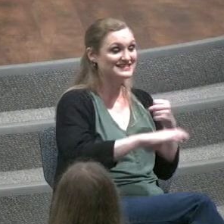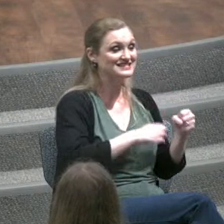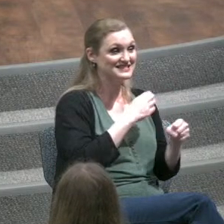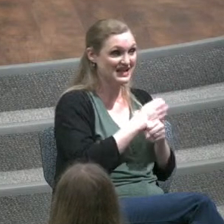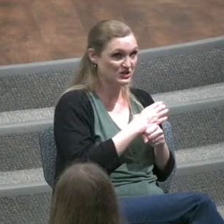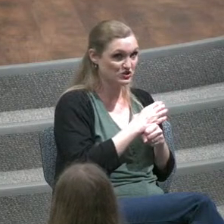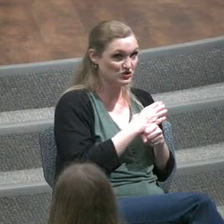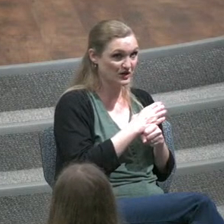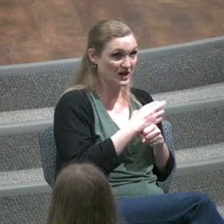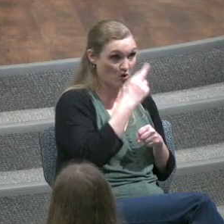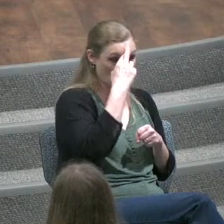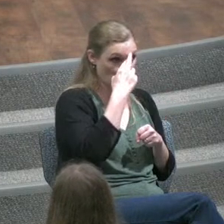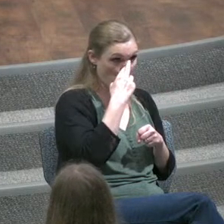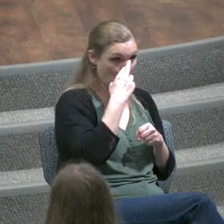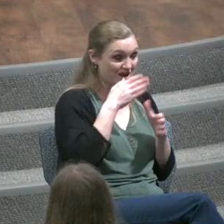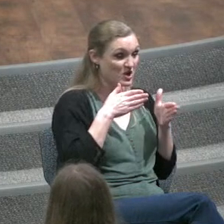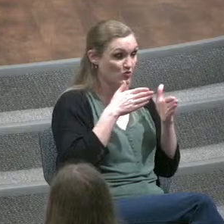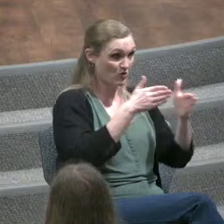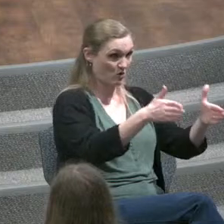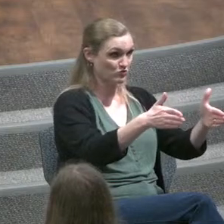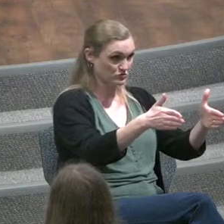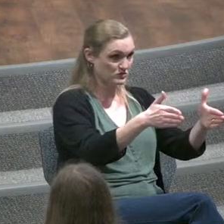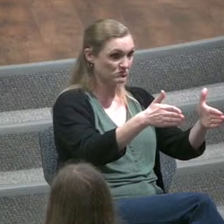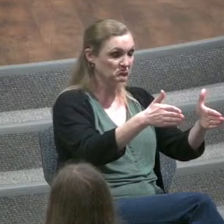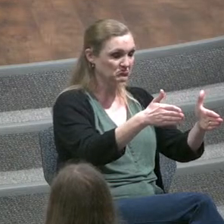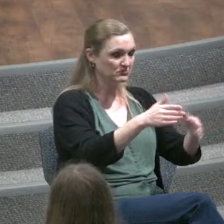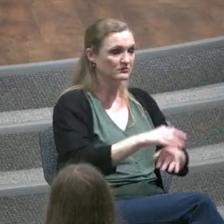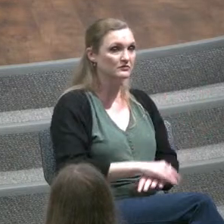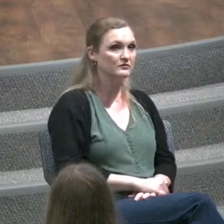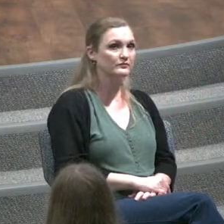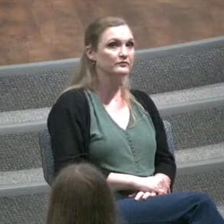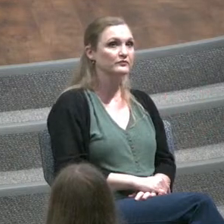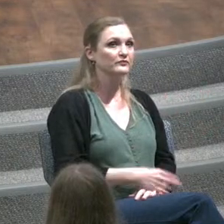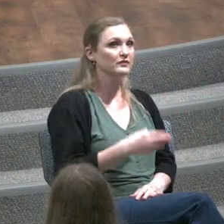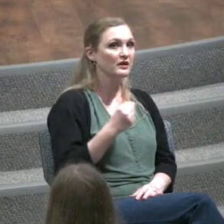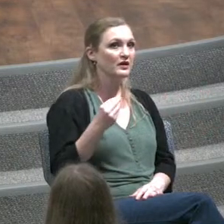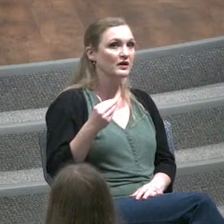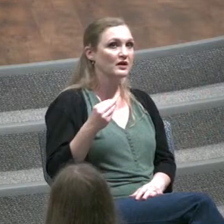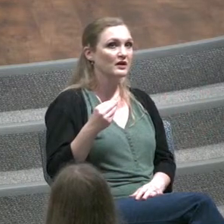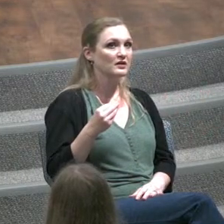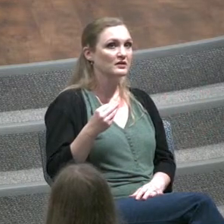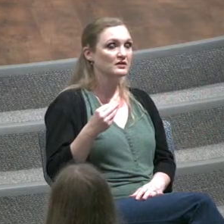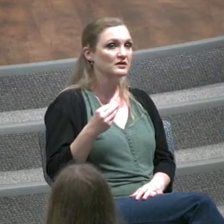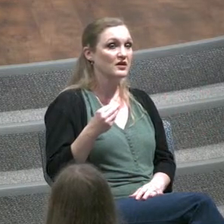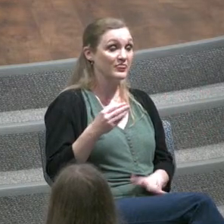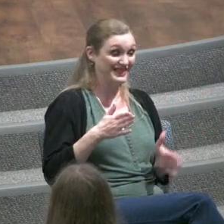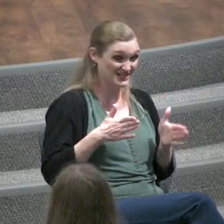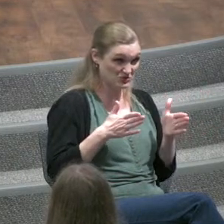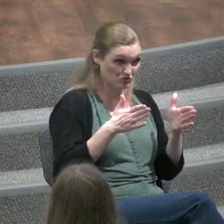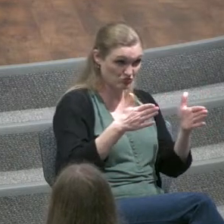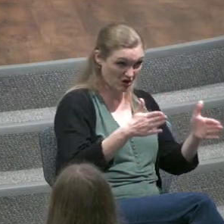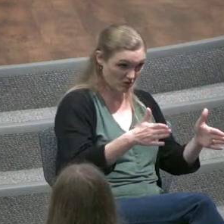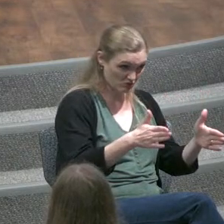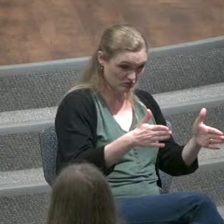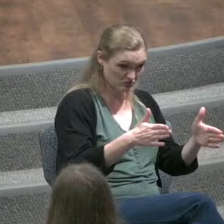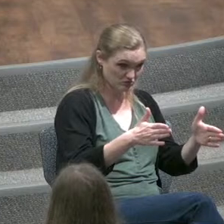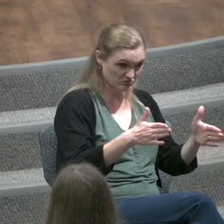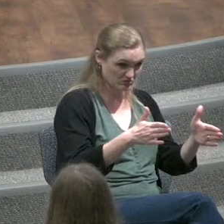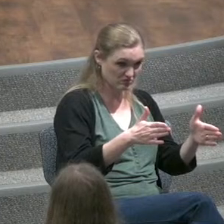century Roman roads, okay? And these